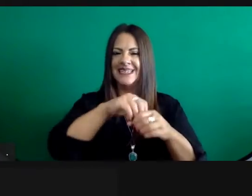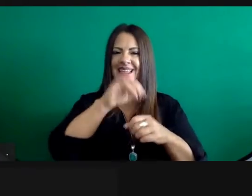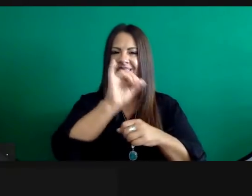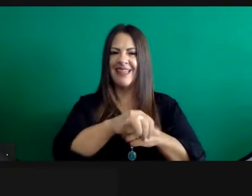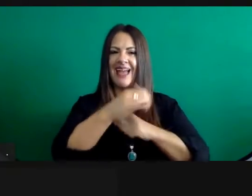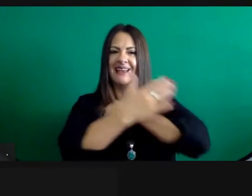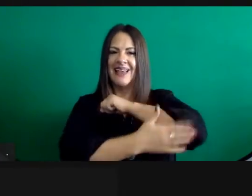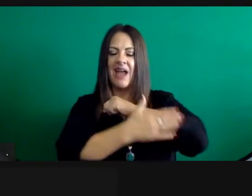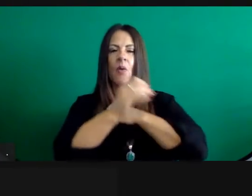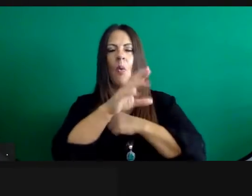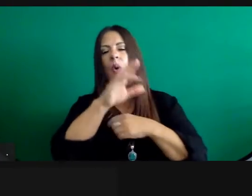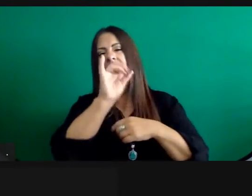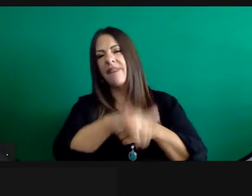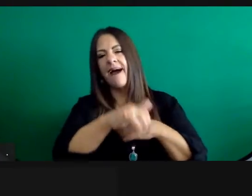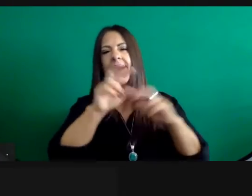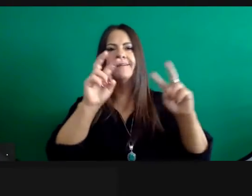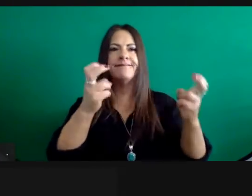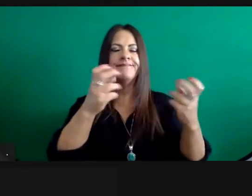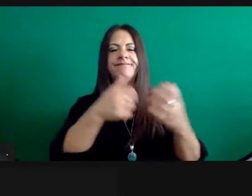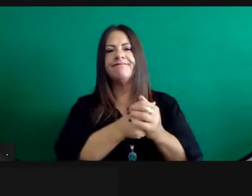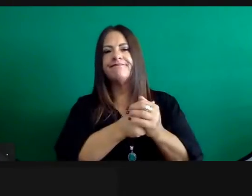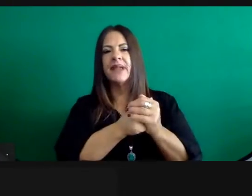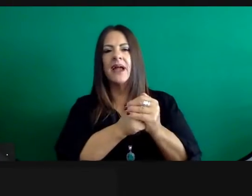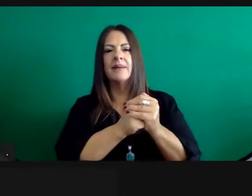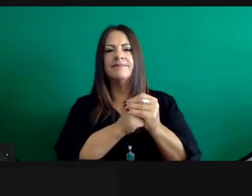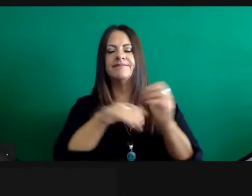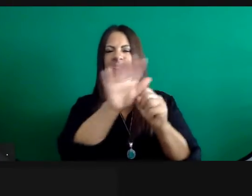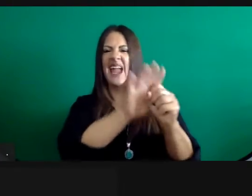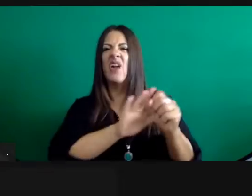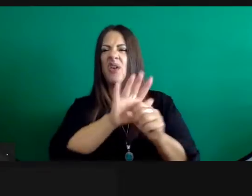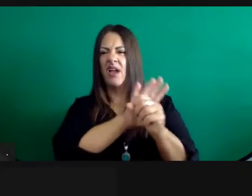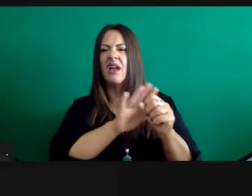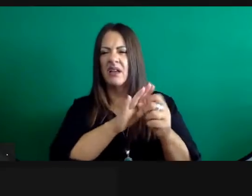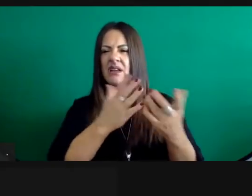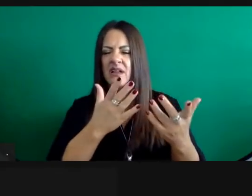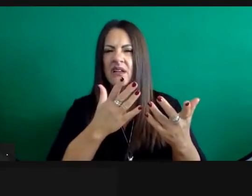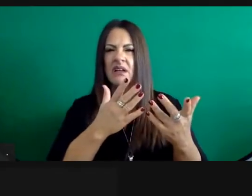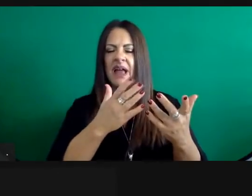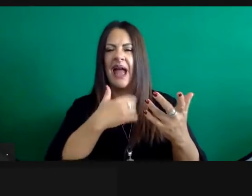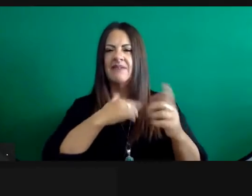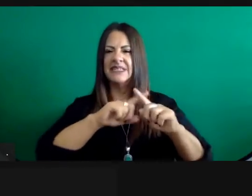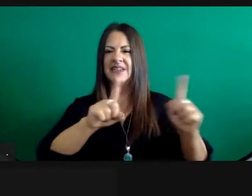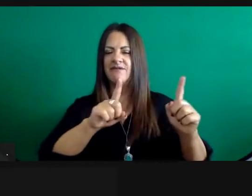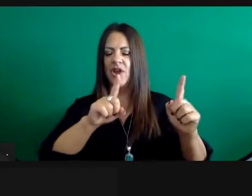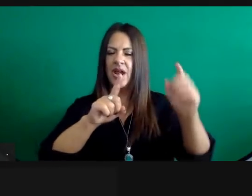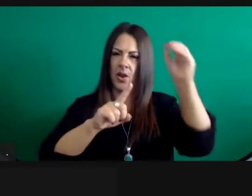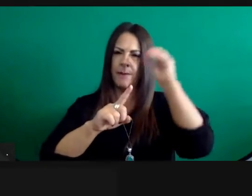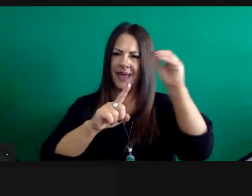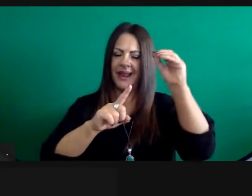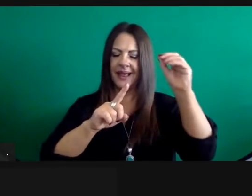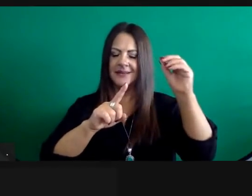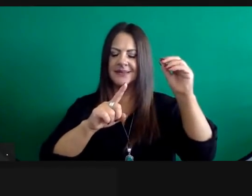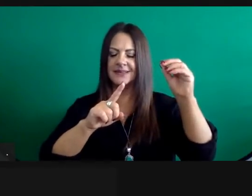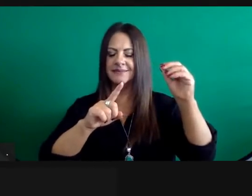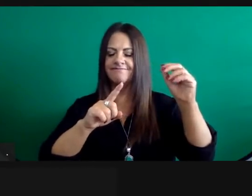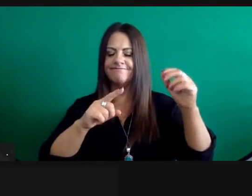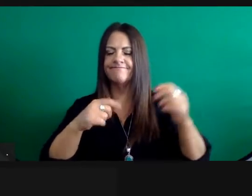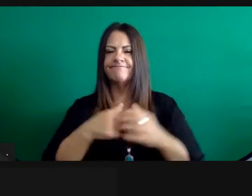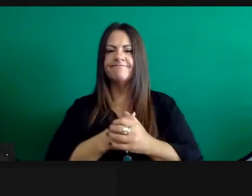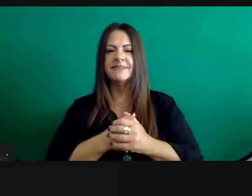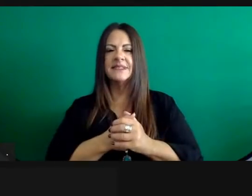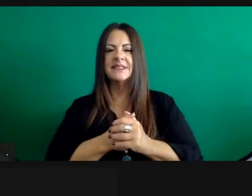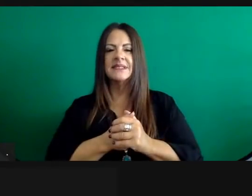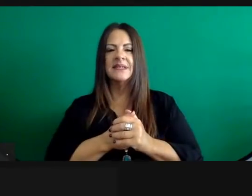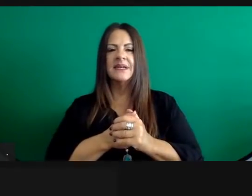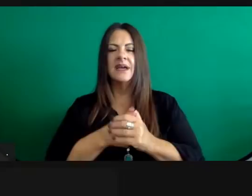same way. But in order to ensure that we have a thoughtful collection of the resources in